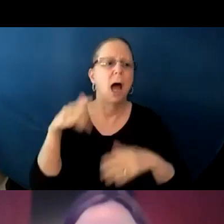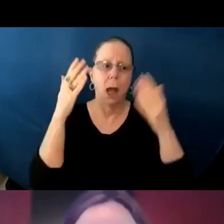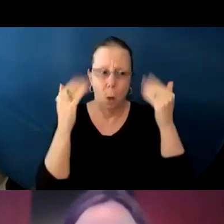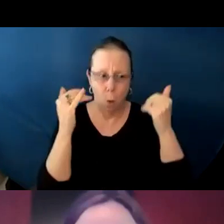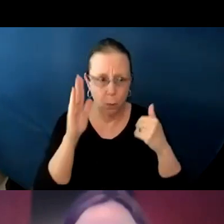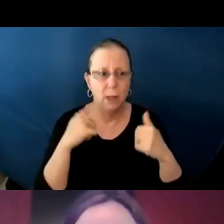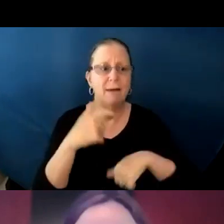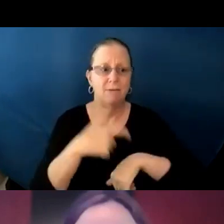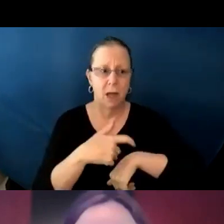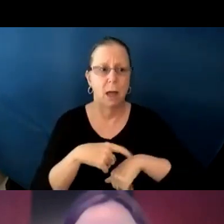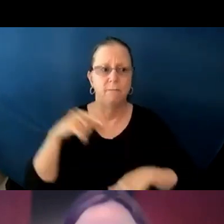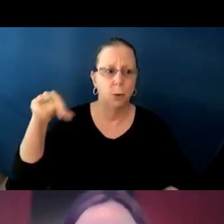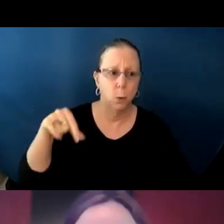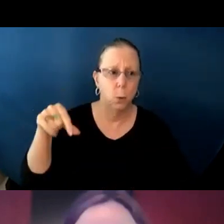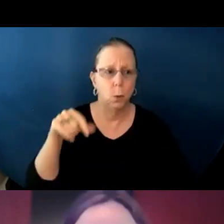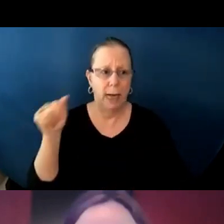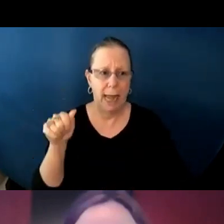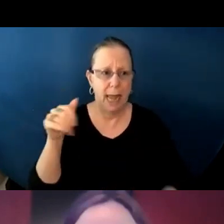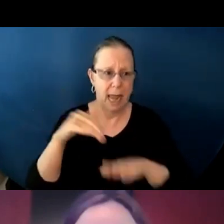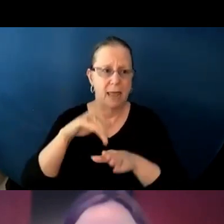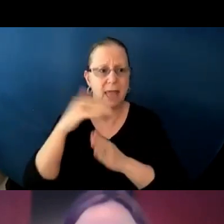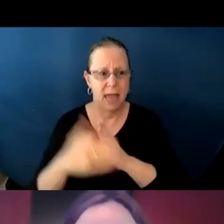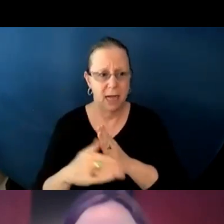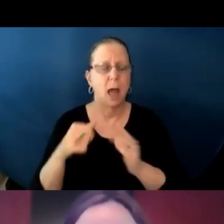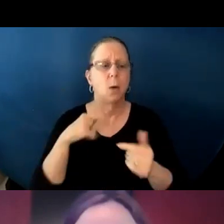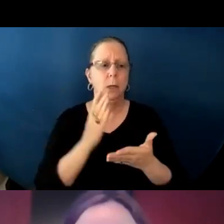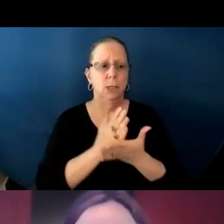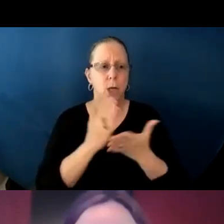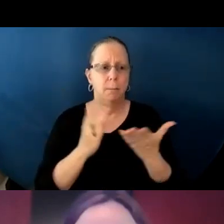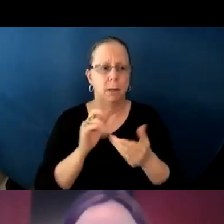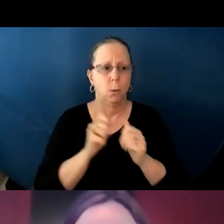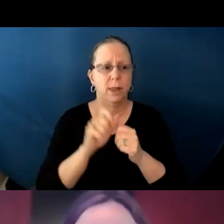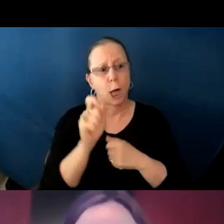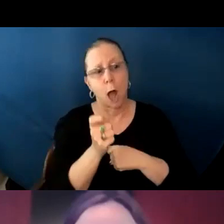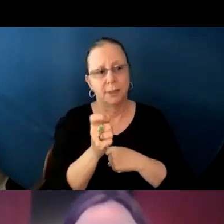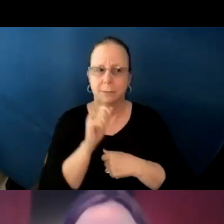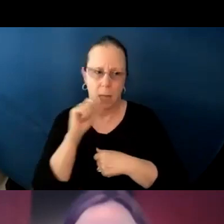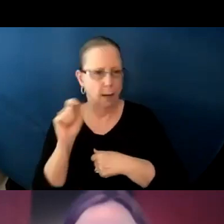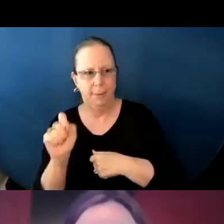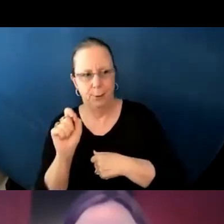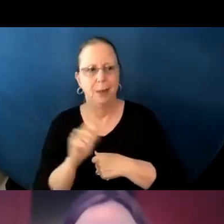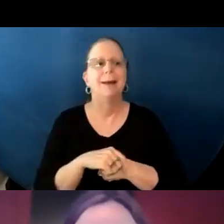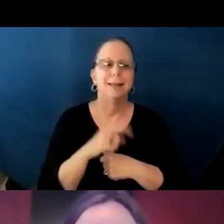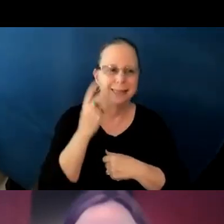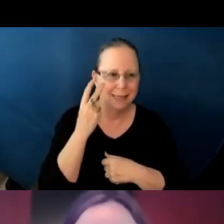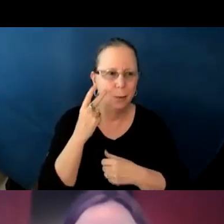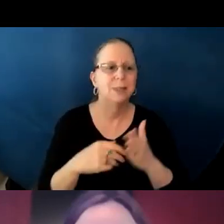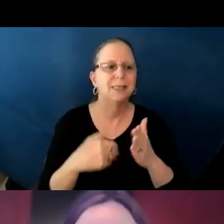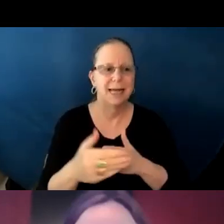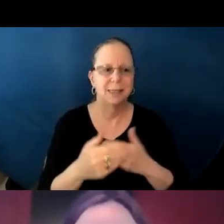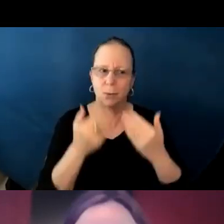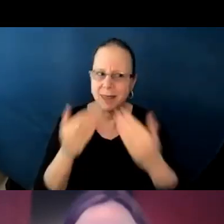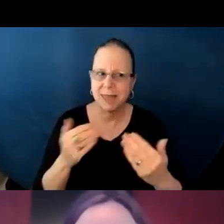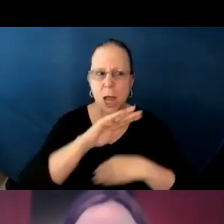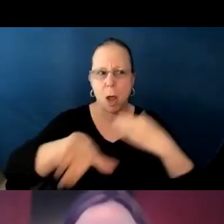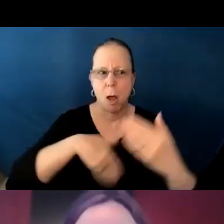at the end. So I'll stop here with a comma, not a period, to see what's next. And I want to thank all of you for being here in